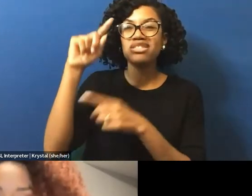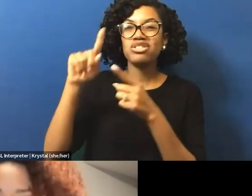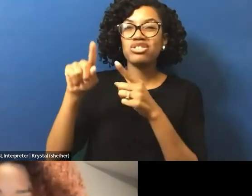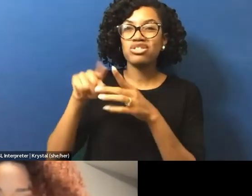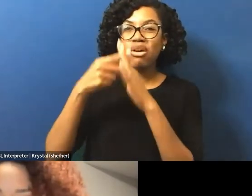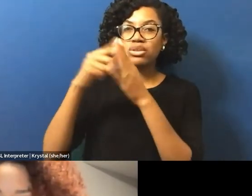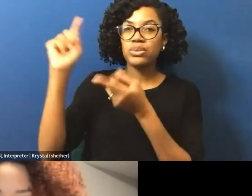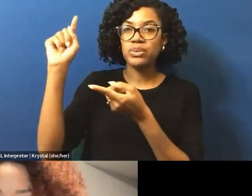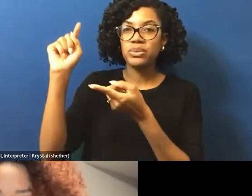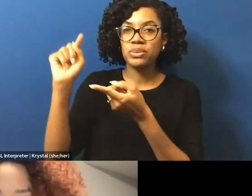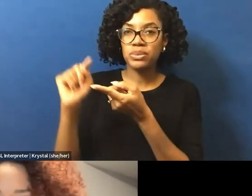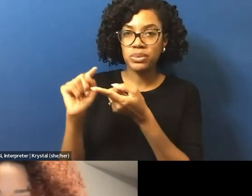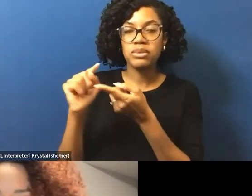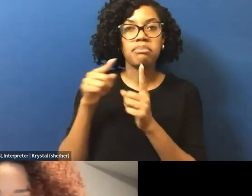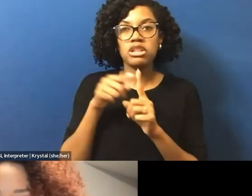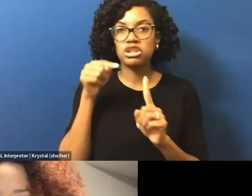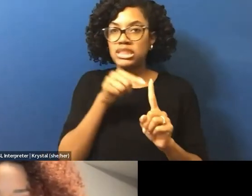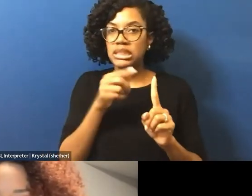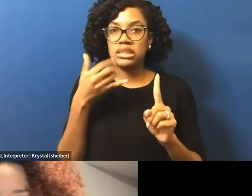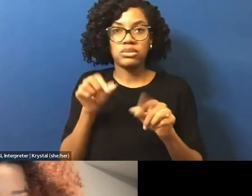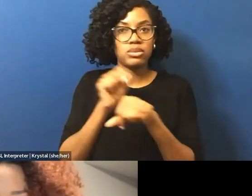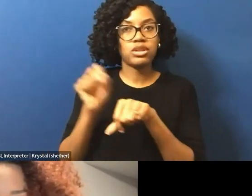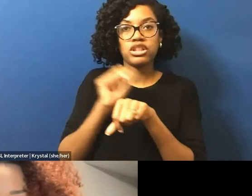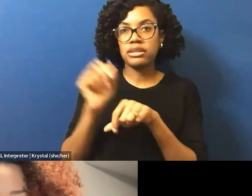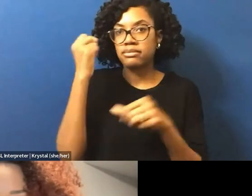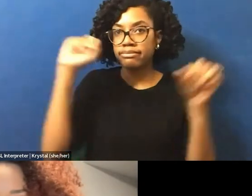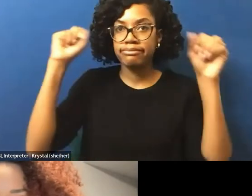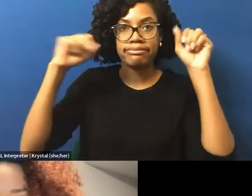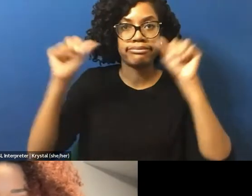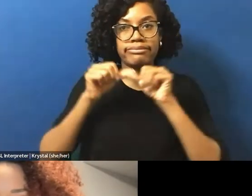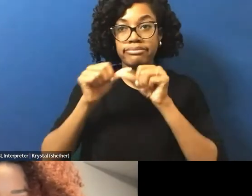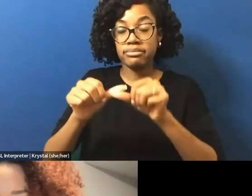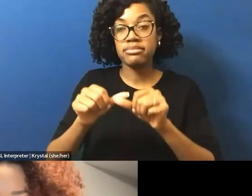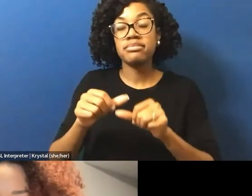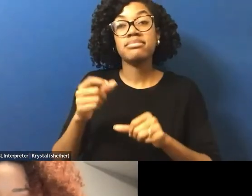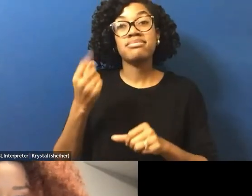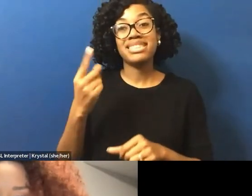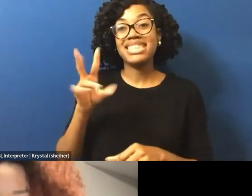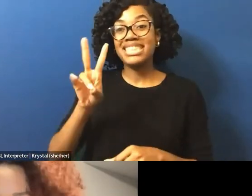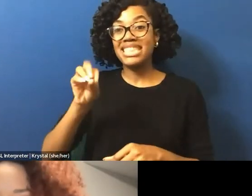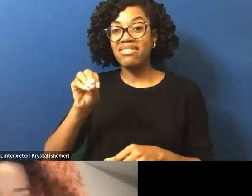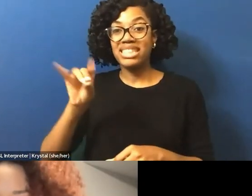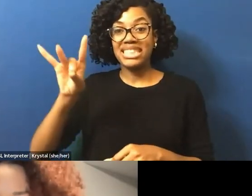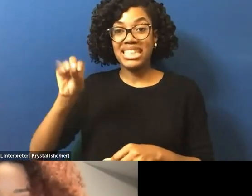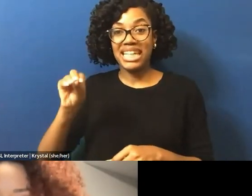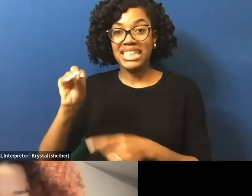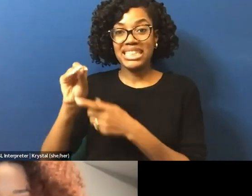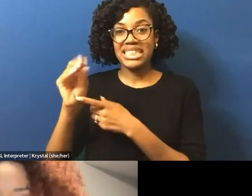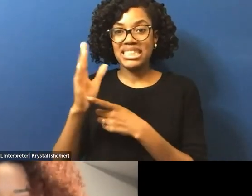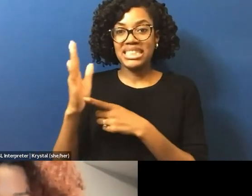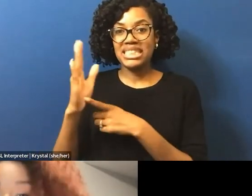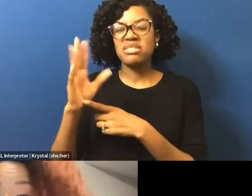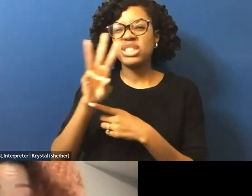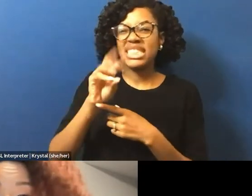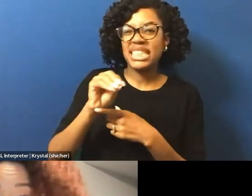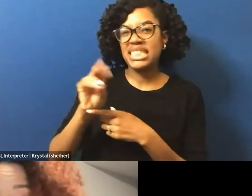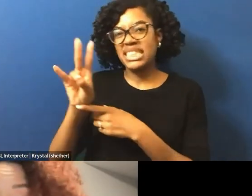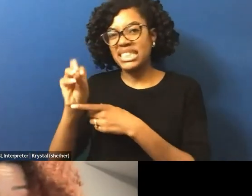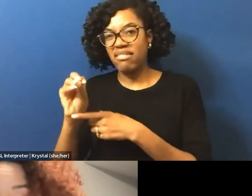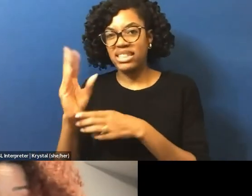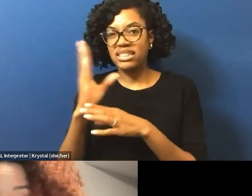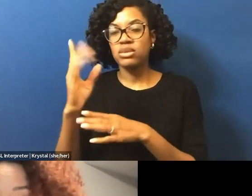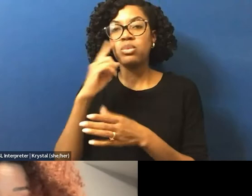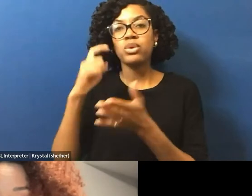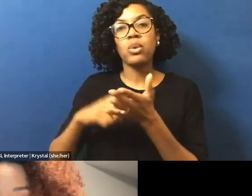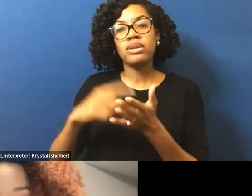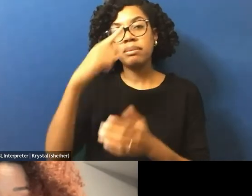many of us know, by the mid 60s to early 70s, Black nationalism and Black power are making a resurgence, in